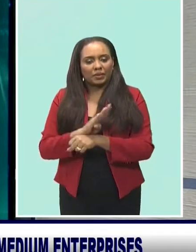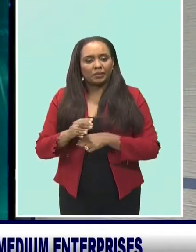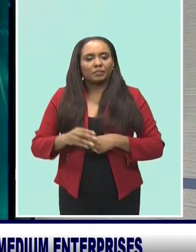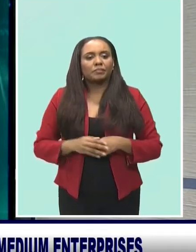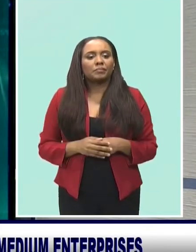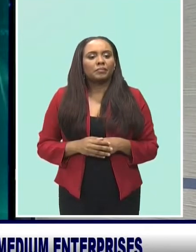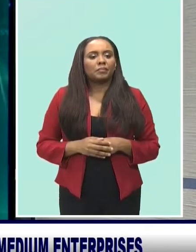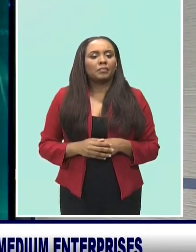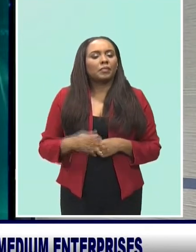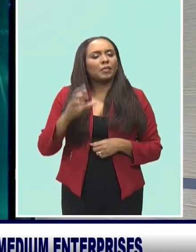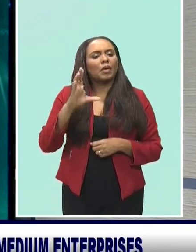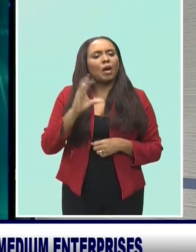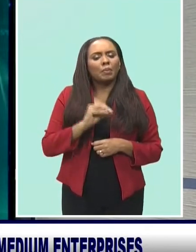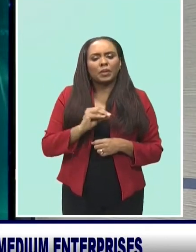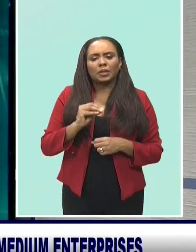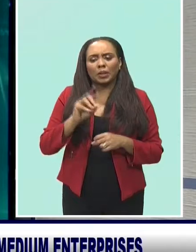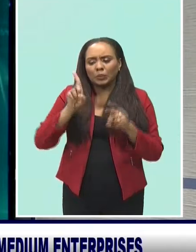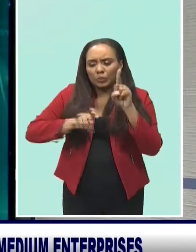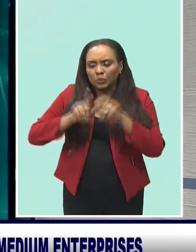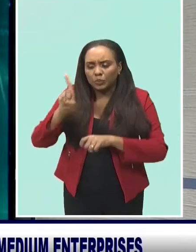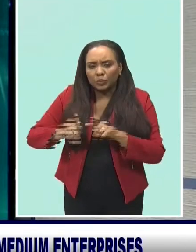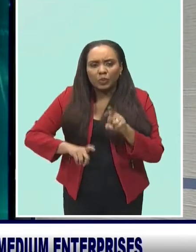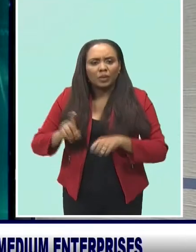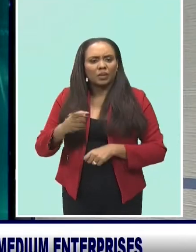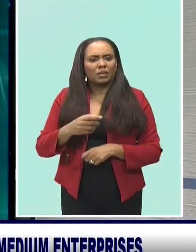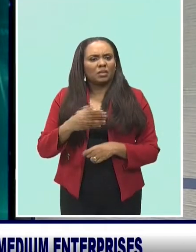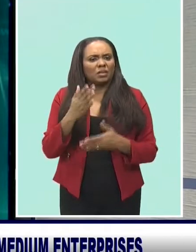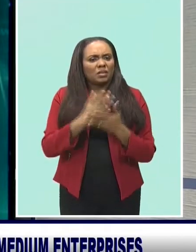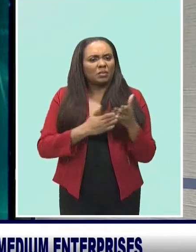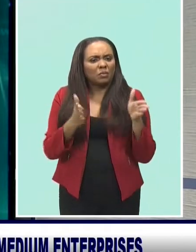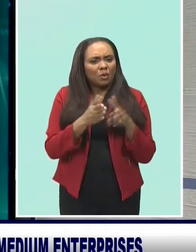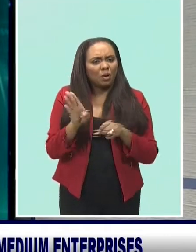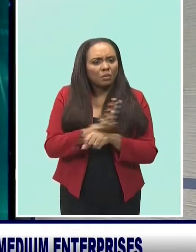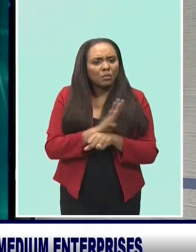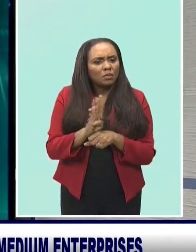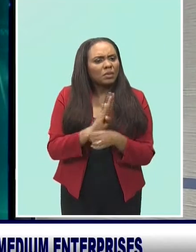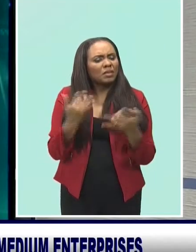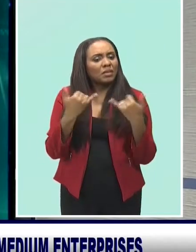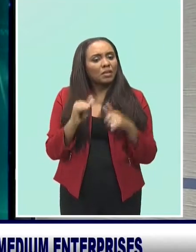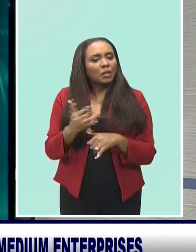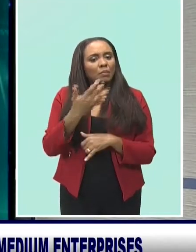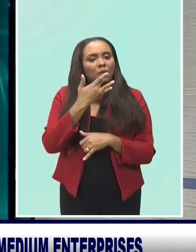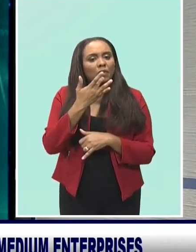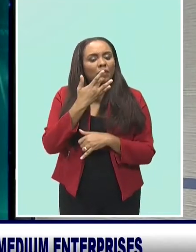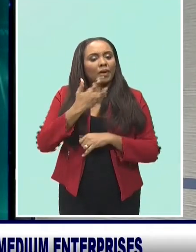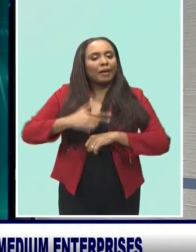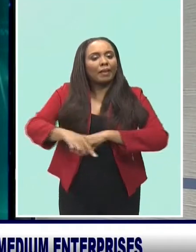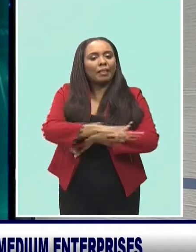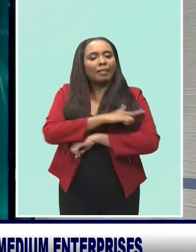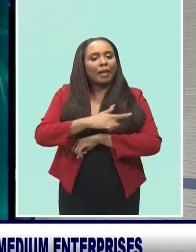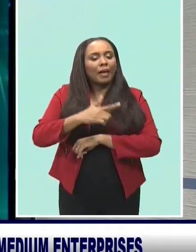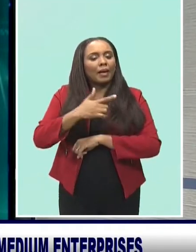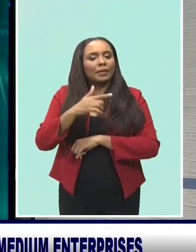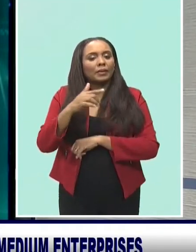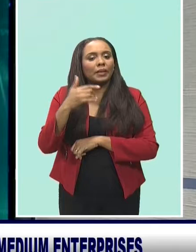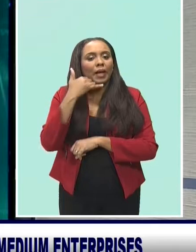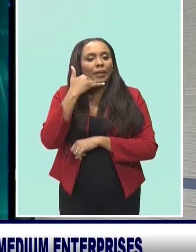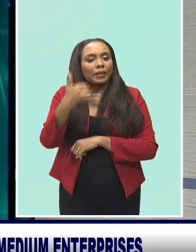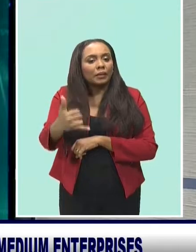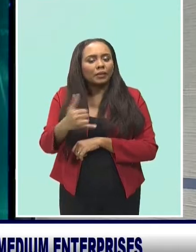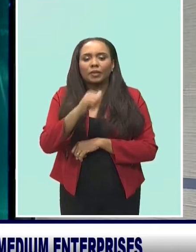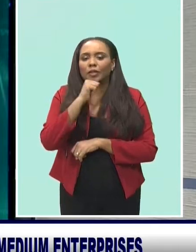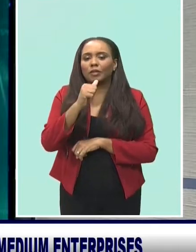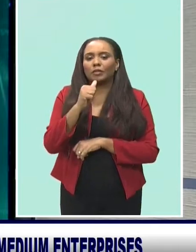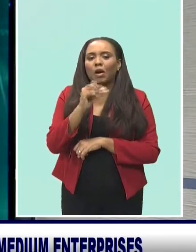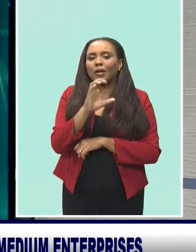through its customer research that many local small businesses actually still prefer to use fixed lines. He says the new packages